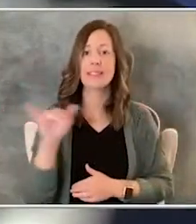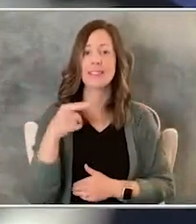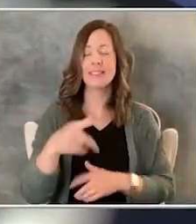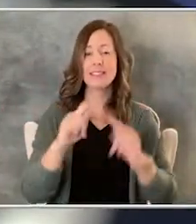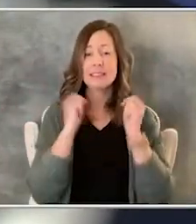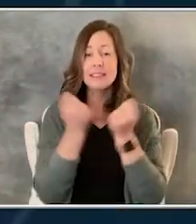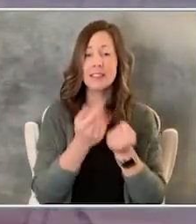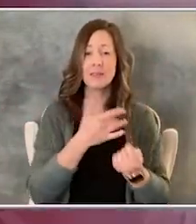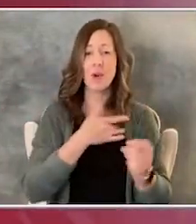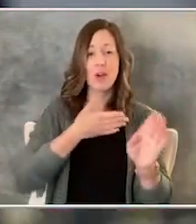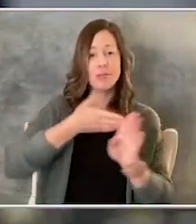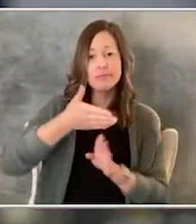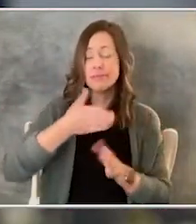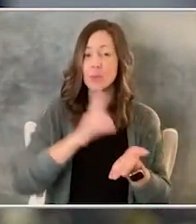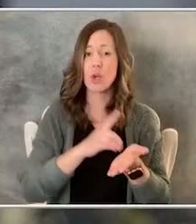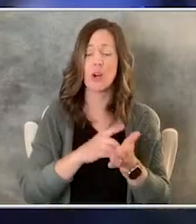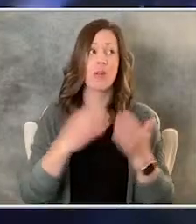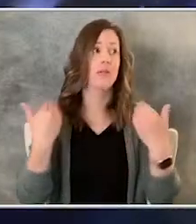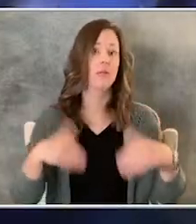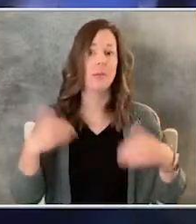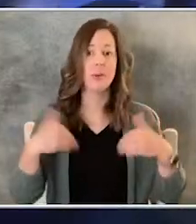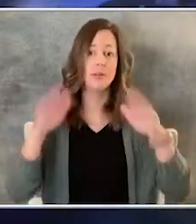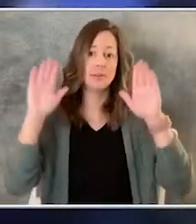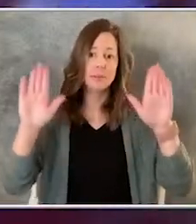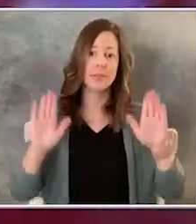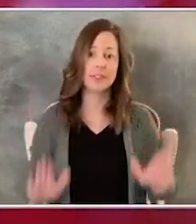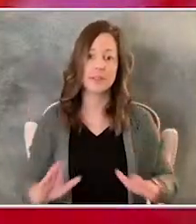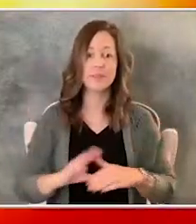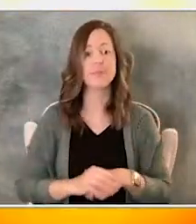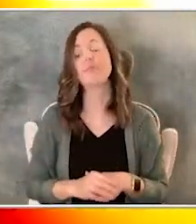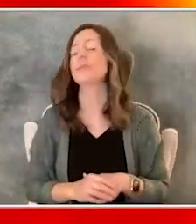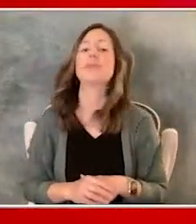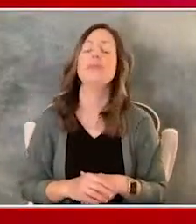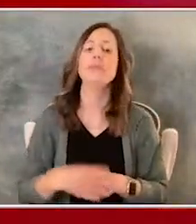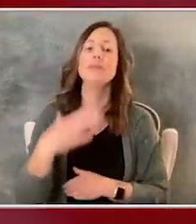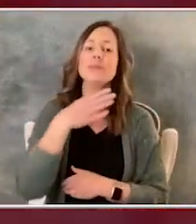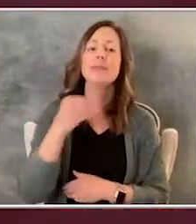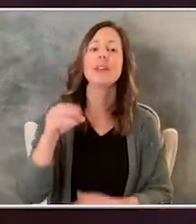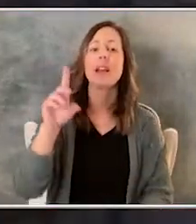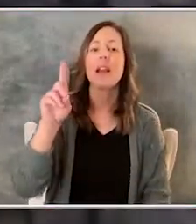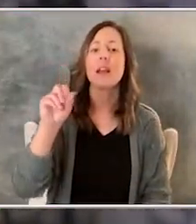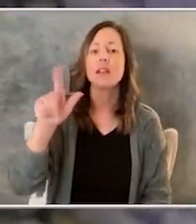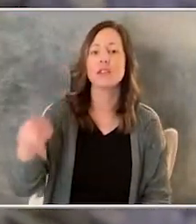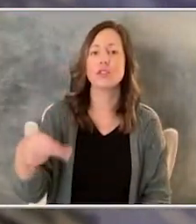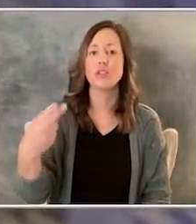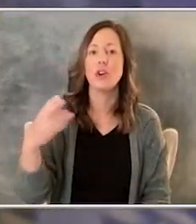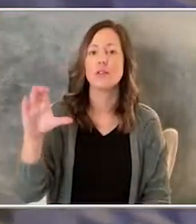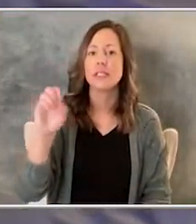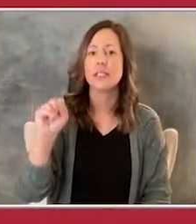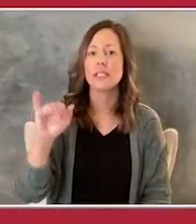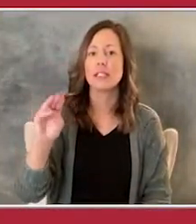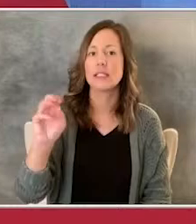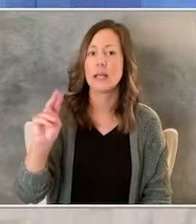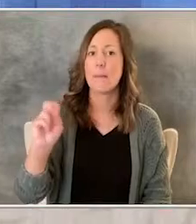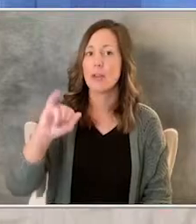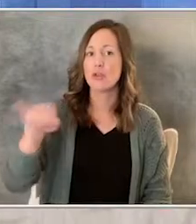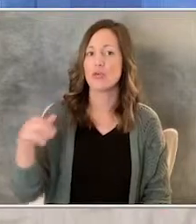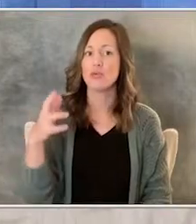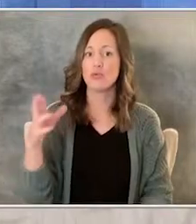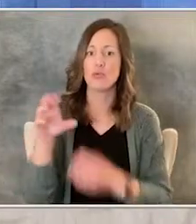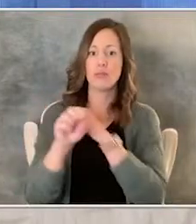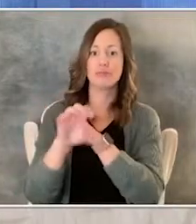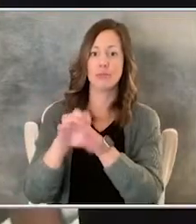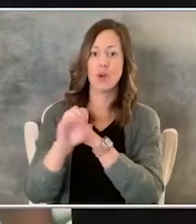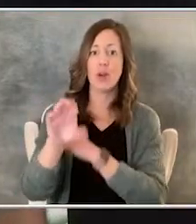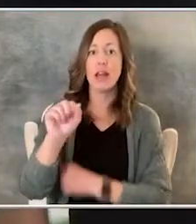ask a question, Dr. Kennedy makes sure you understand the answer. How would you explain to someone like me without any medical degree, what